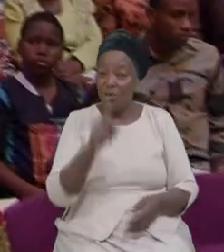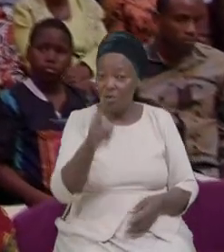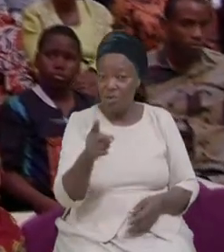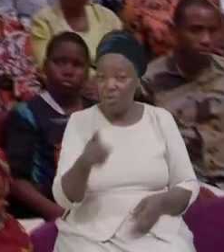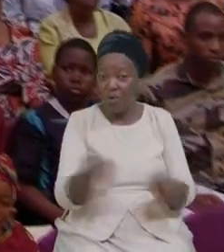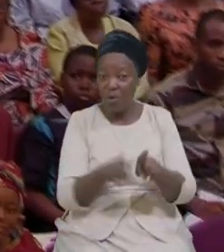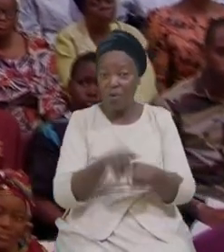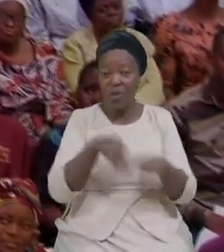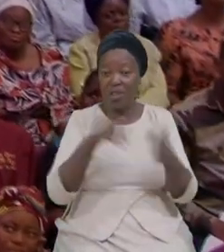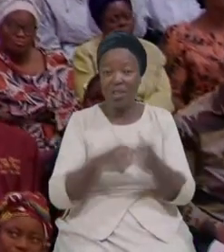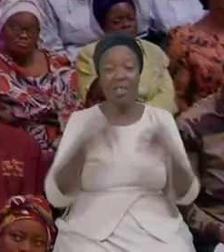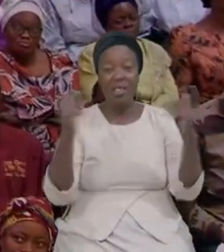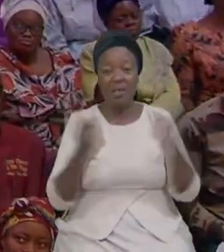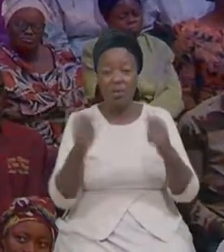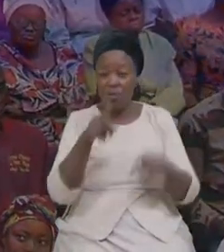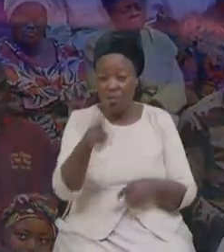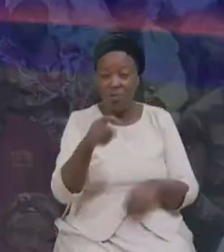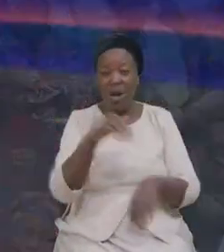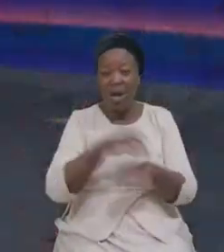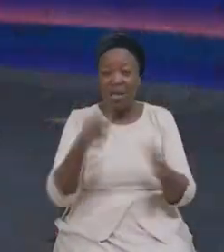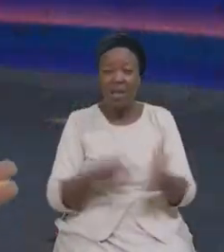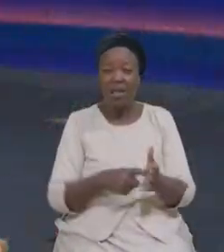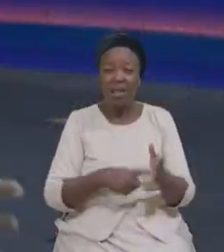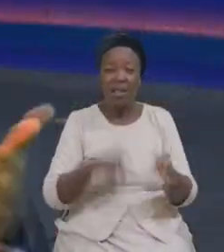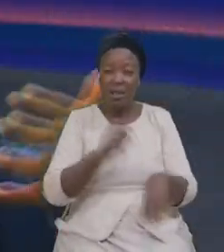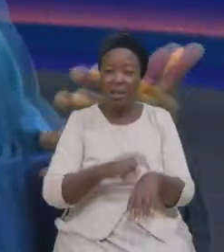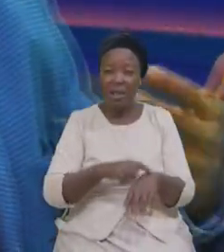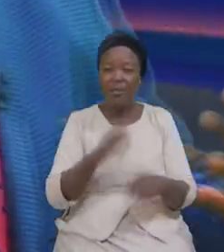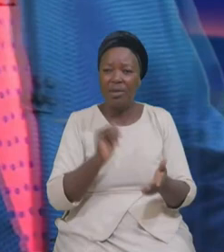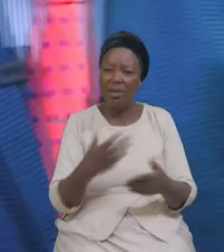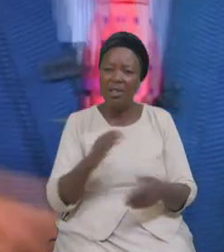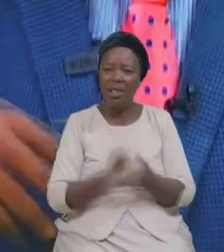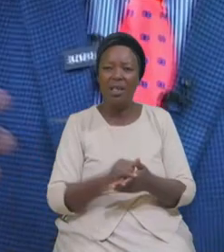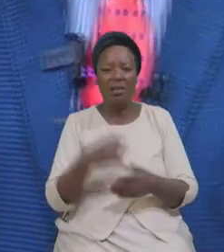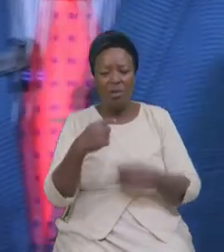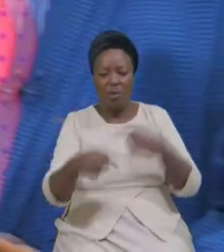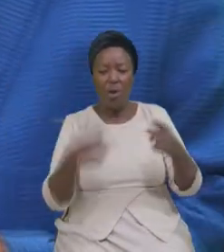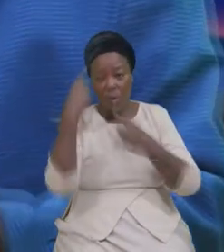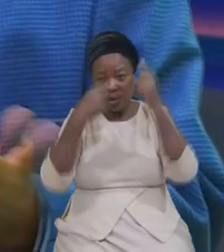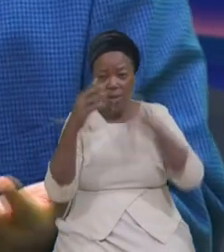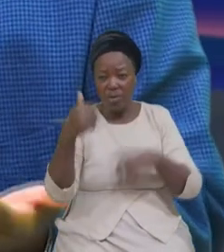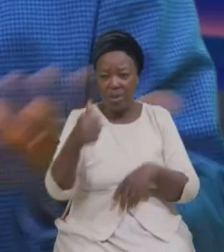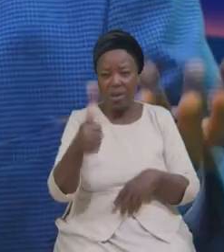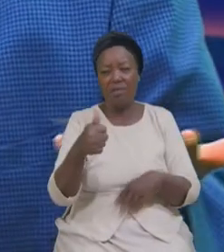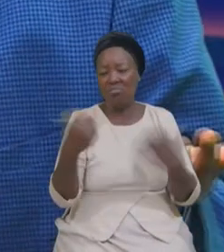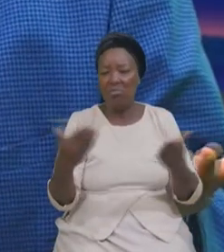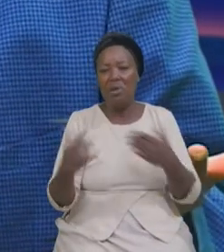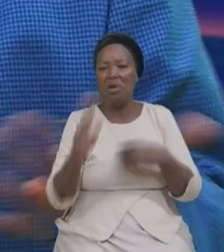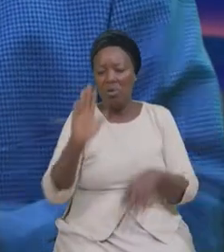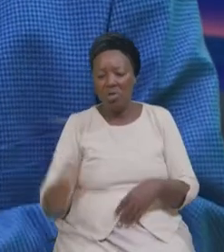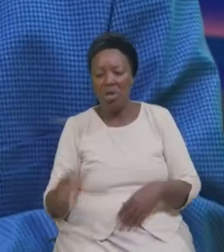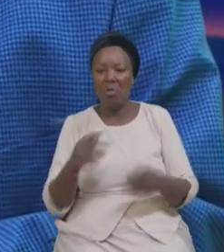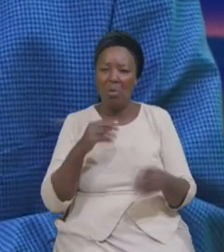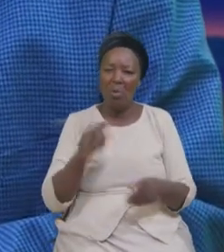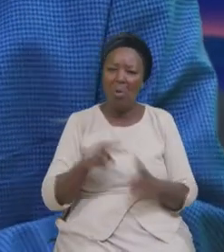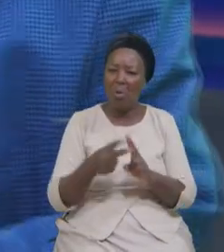your condition, you, even at this day, is it concerning yourself or your child or your husband or your wife or anyone